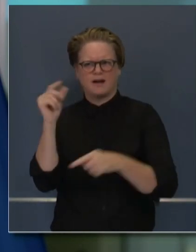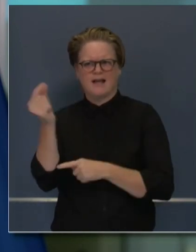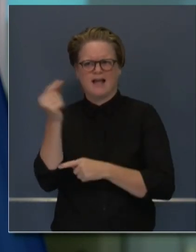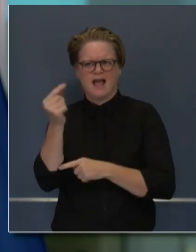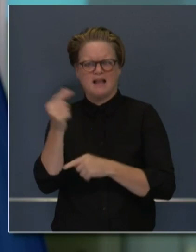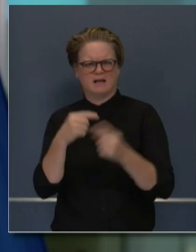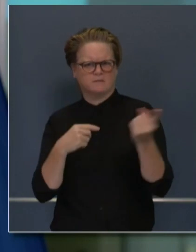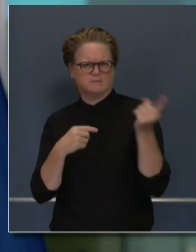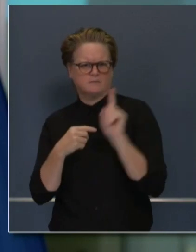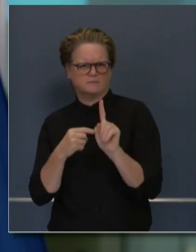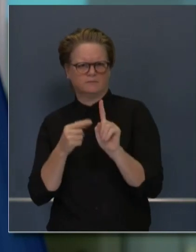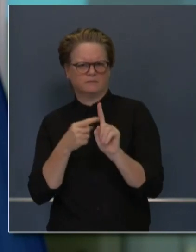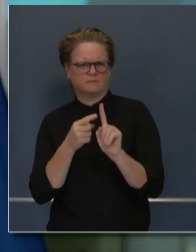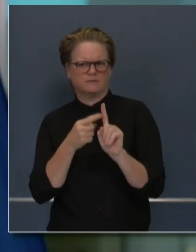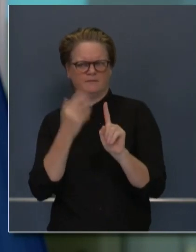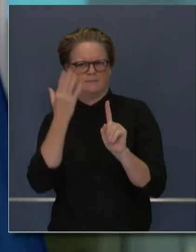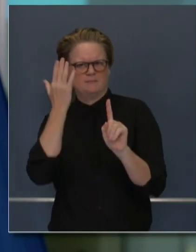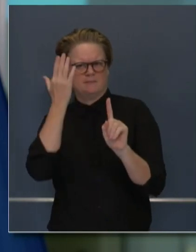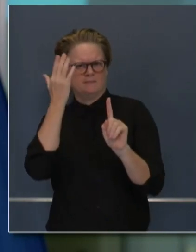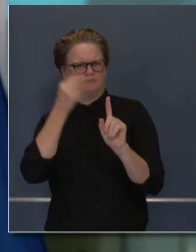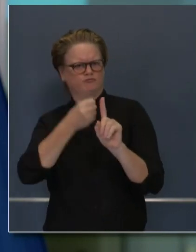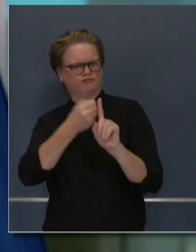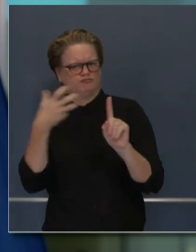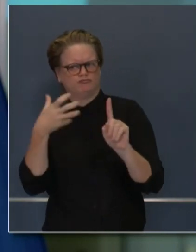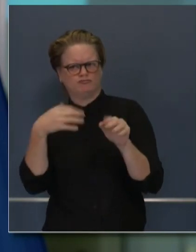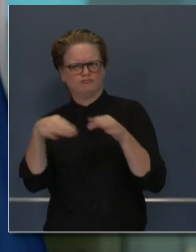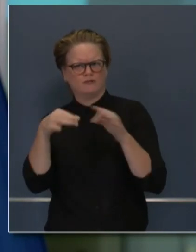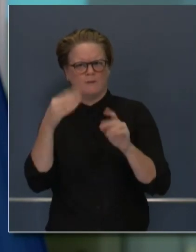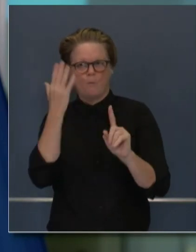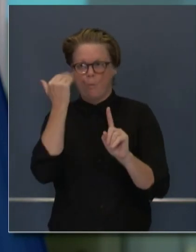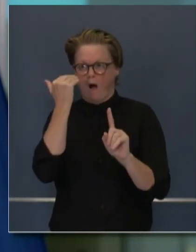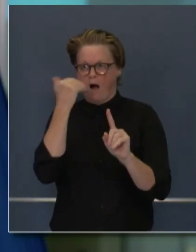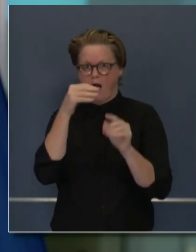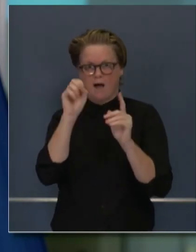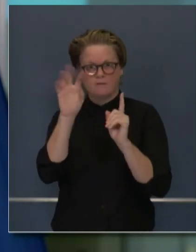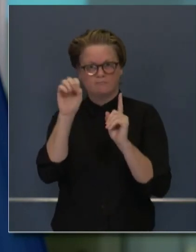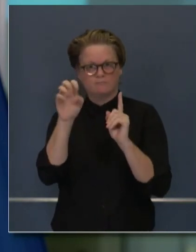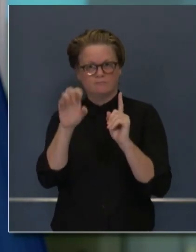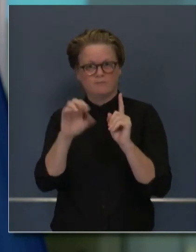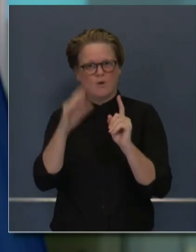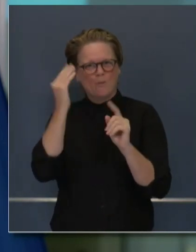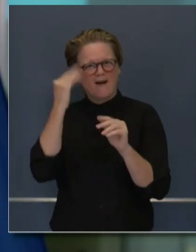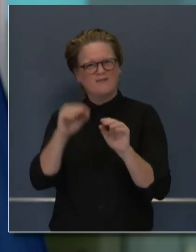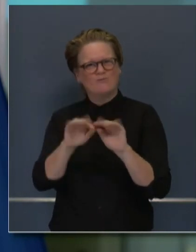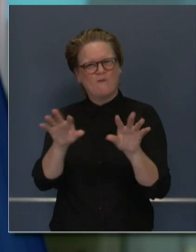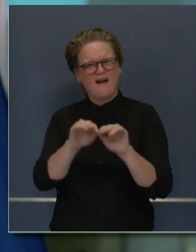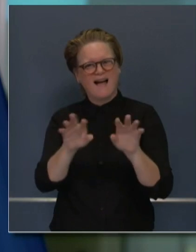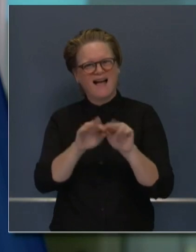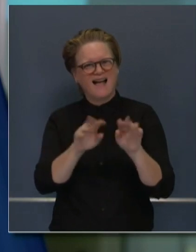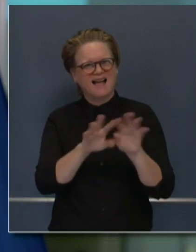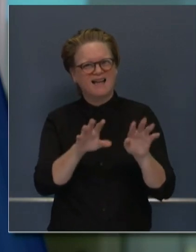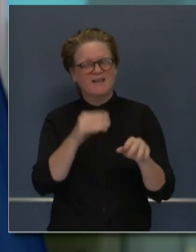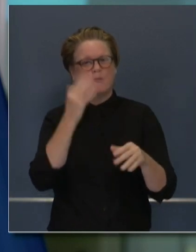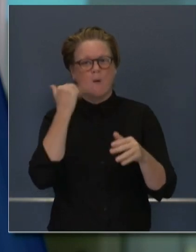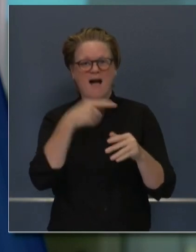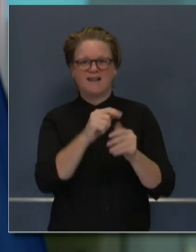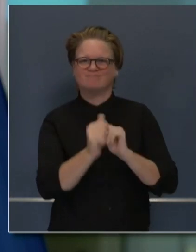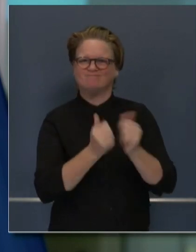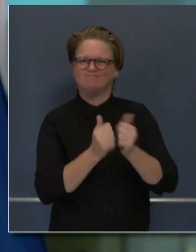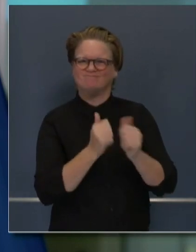of the background rates and the community spread. We have the guidelines. We built the parameters, put a lot of work into